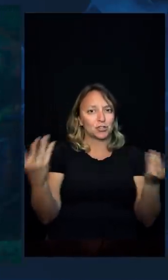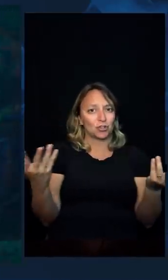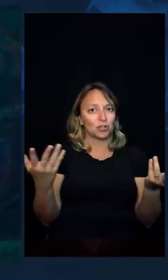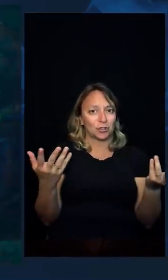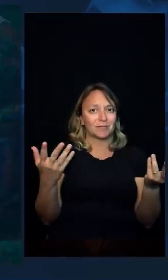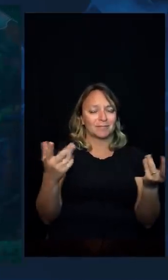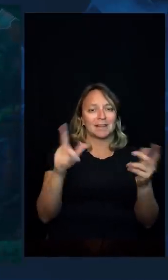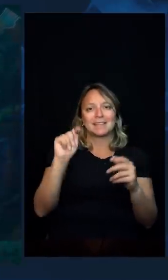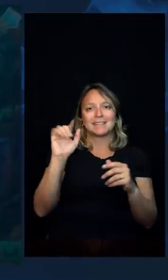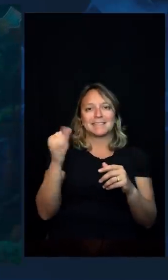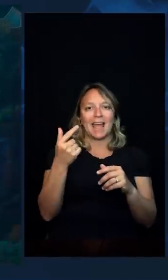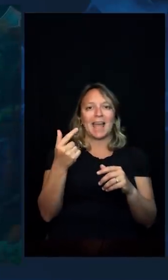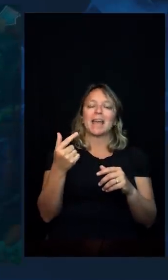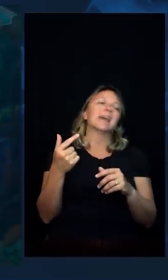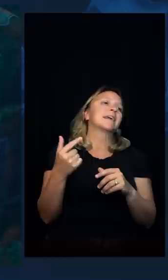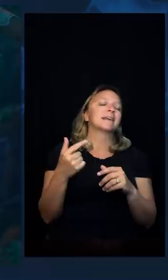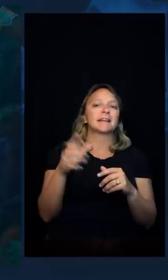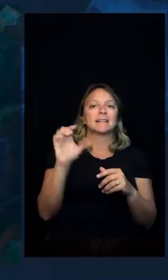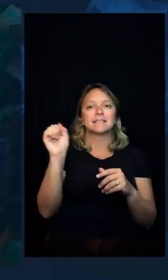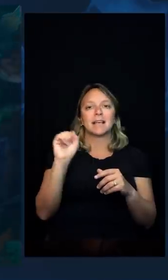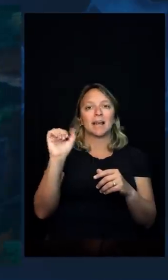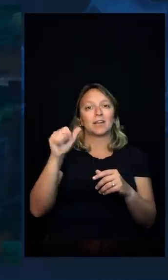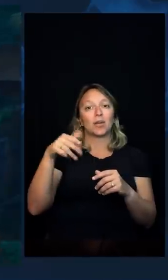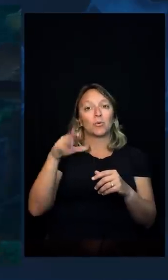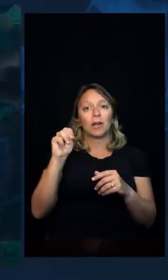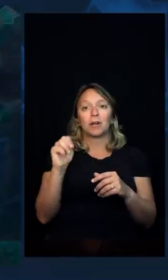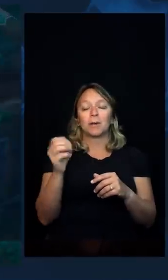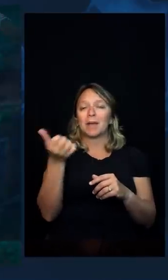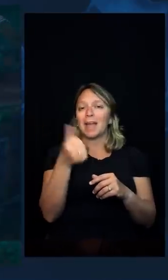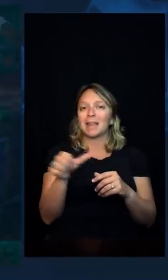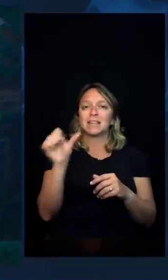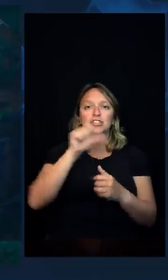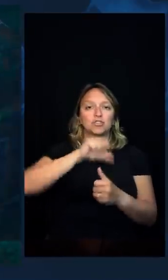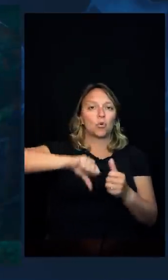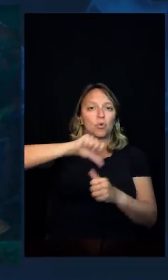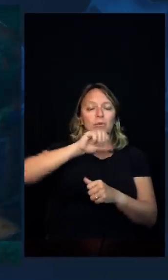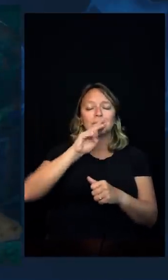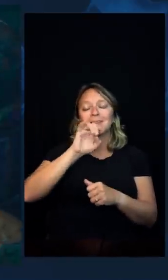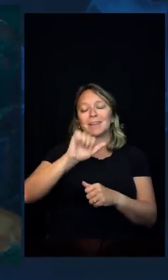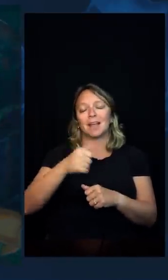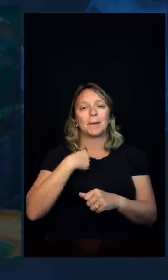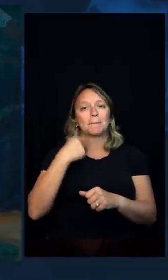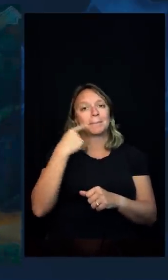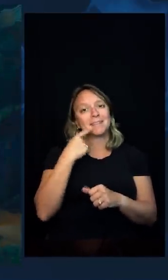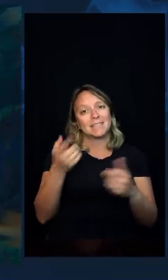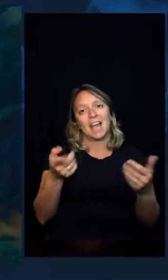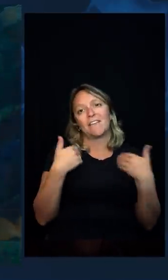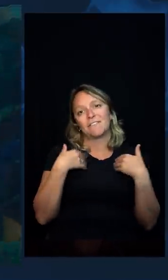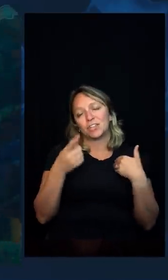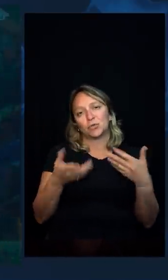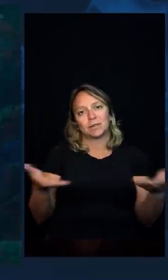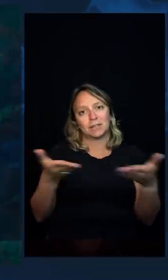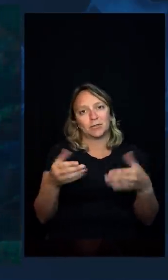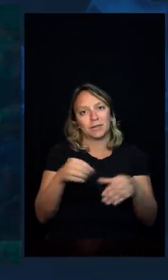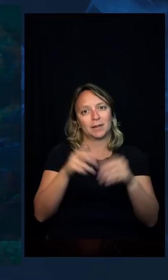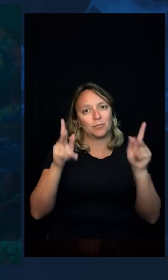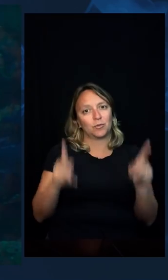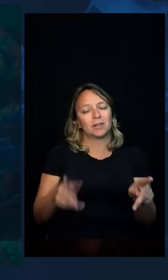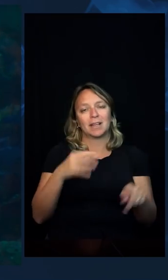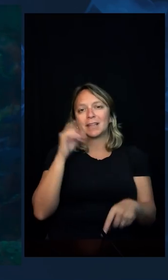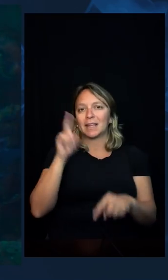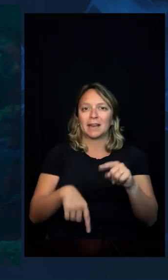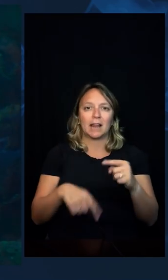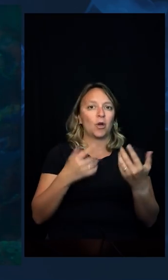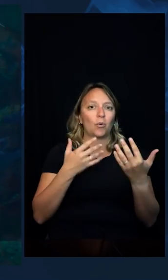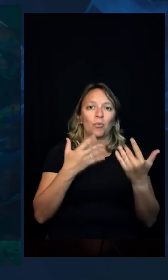and tag at Seattle Aquarium on any social media. We've missed having you here in person and can't